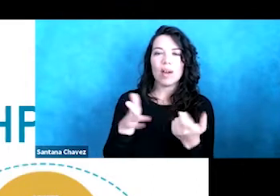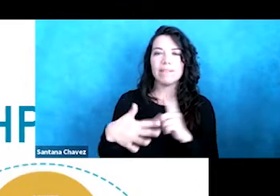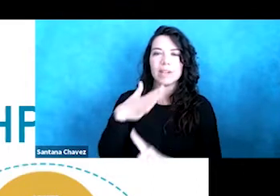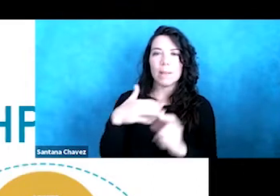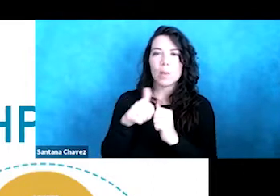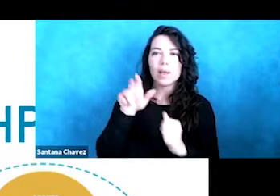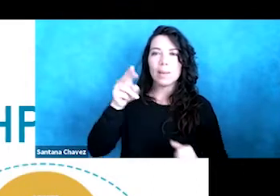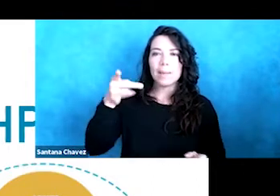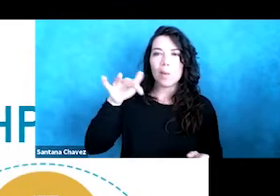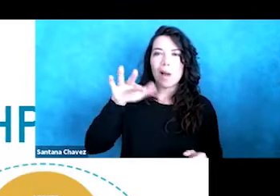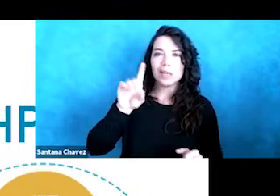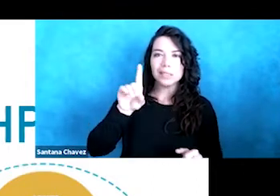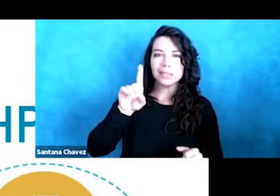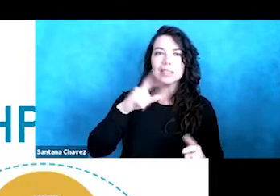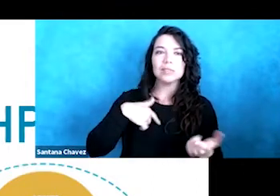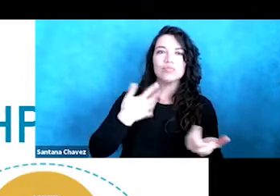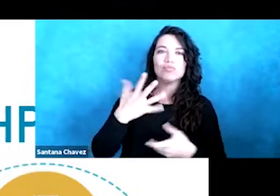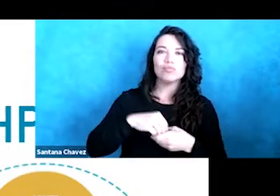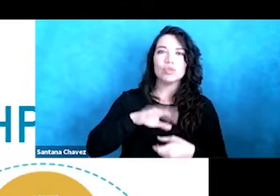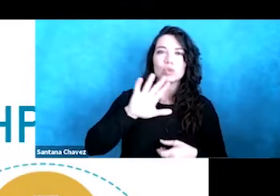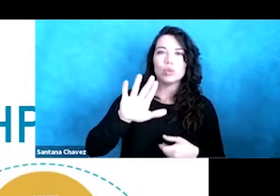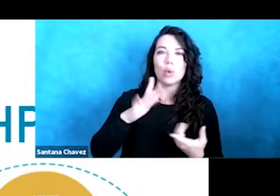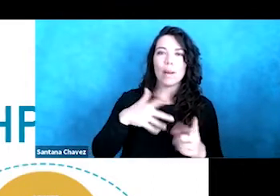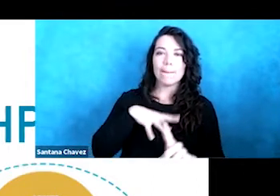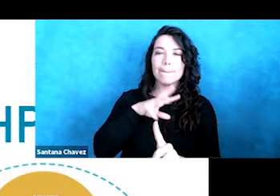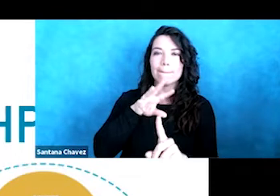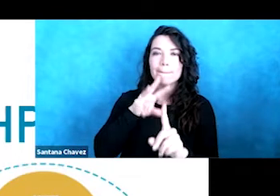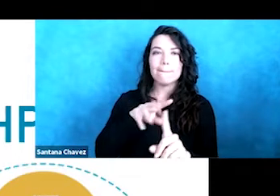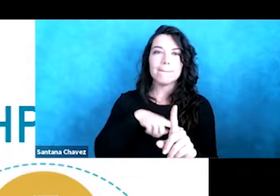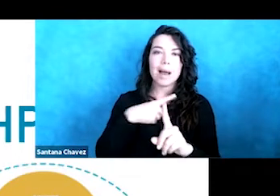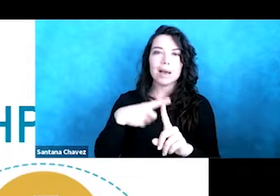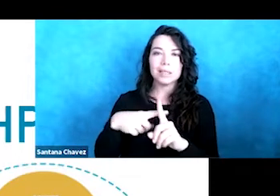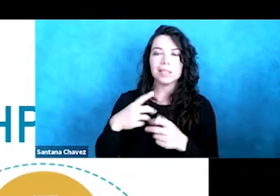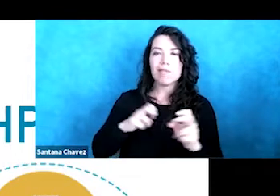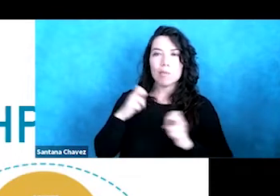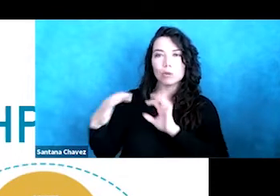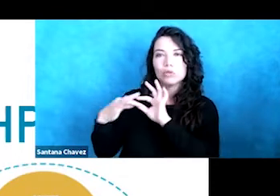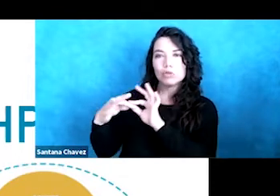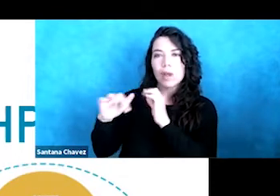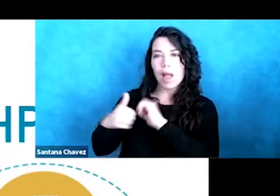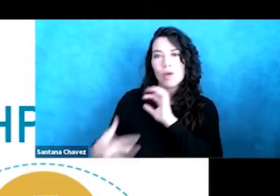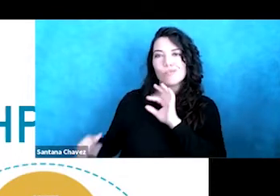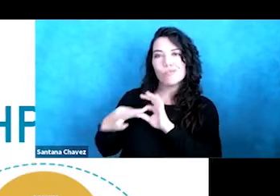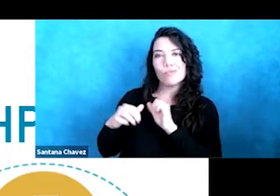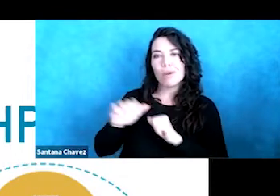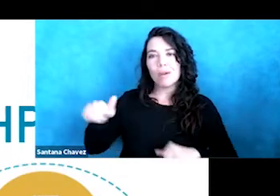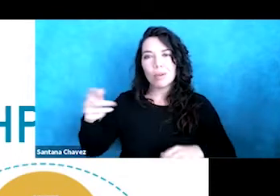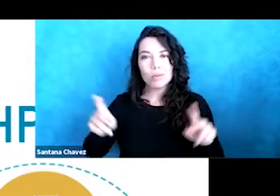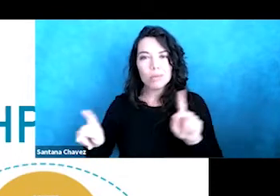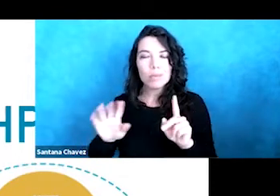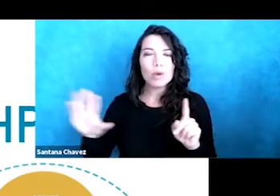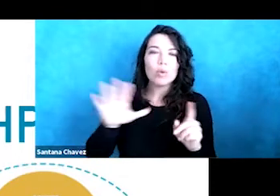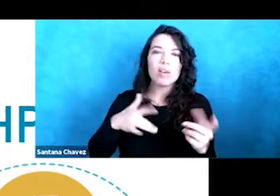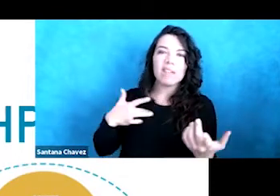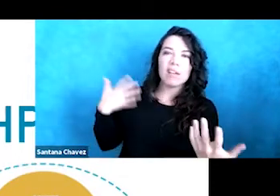includes your positive emotional attachments, how you're bonding with others, your belonging and membership,